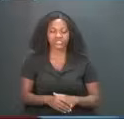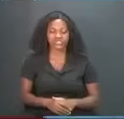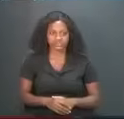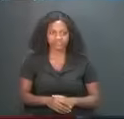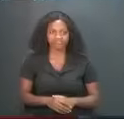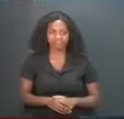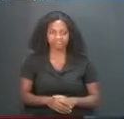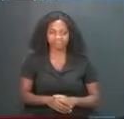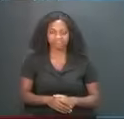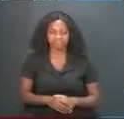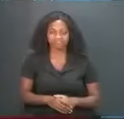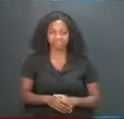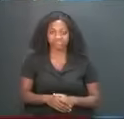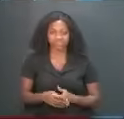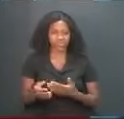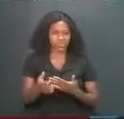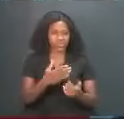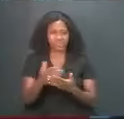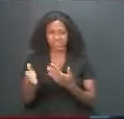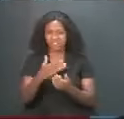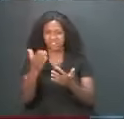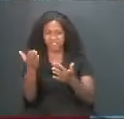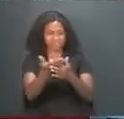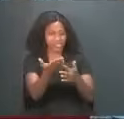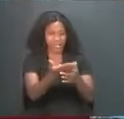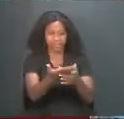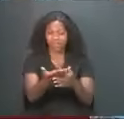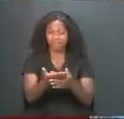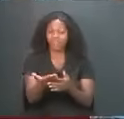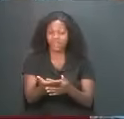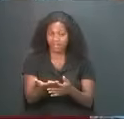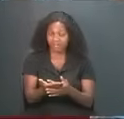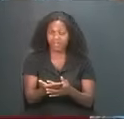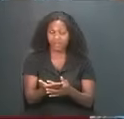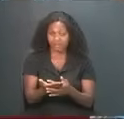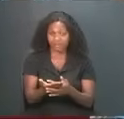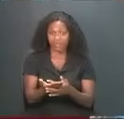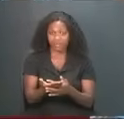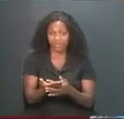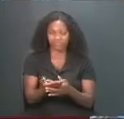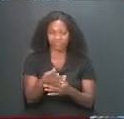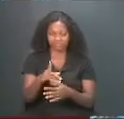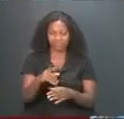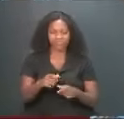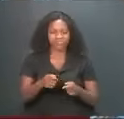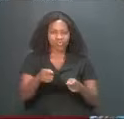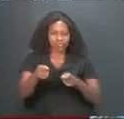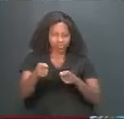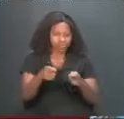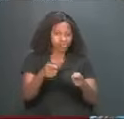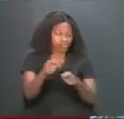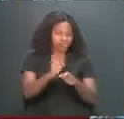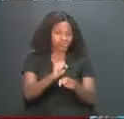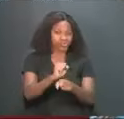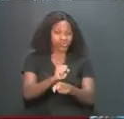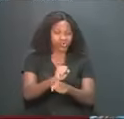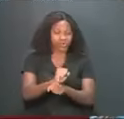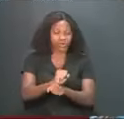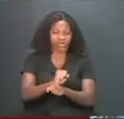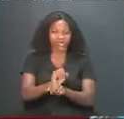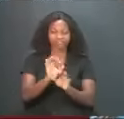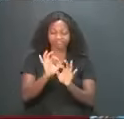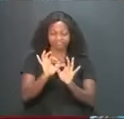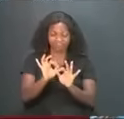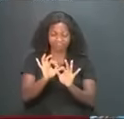of the effort to undermine the execution of government business. You have kept the